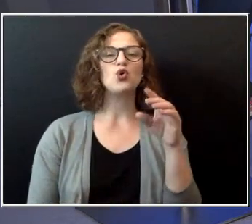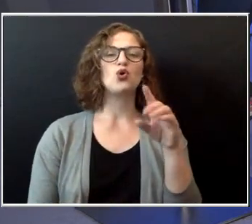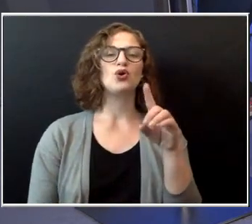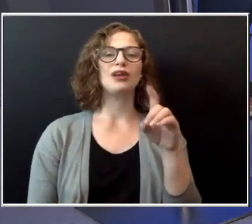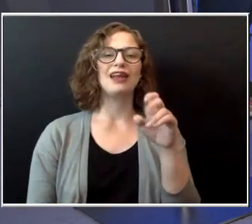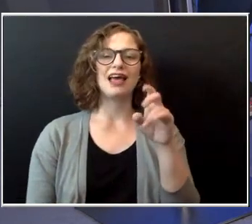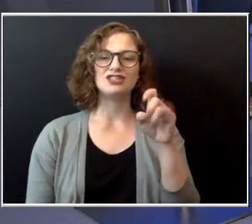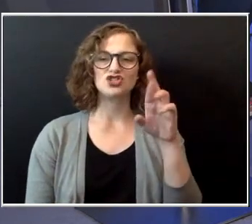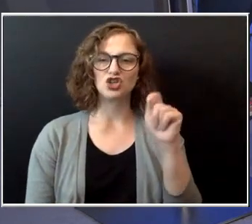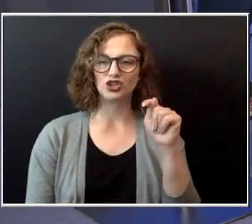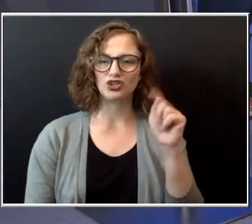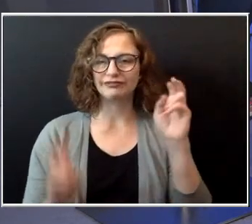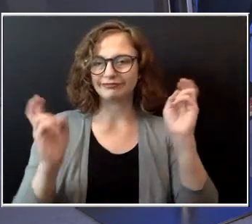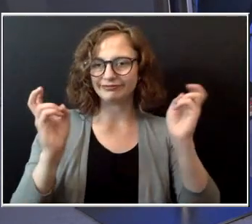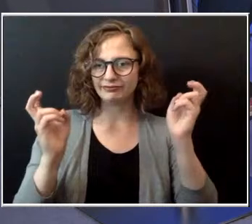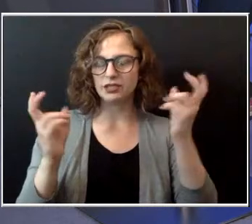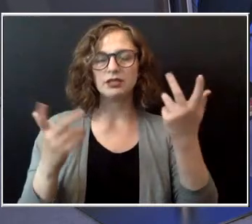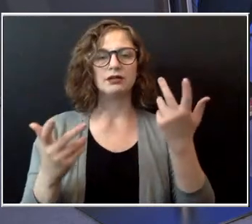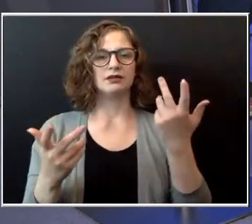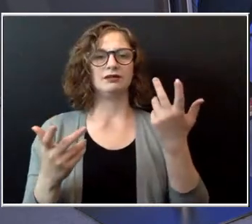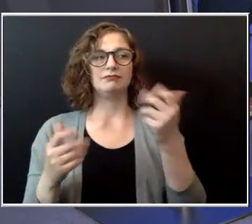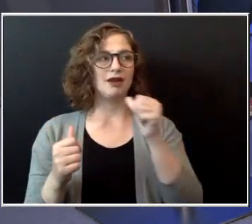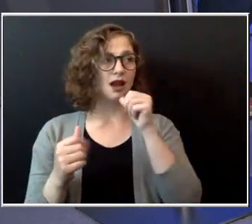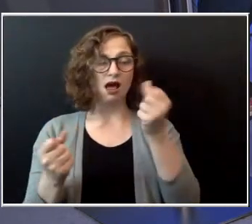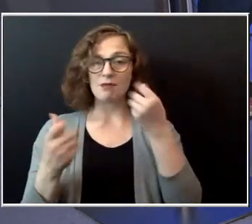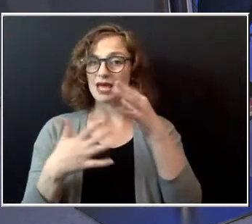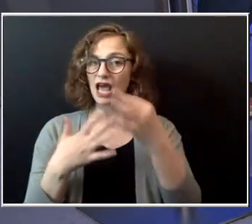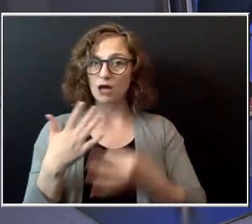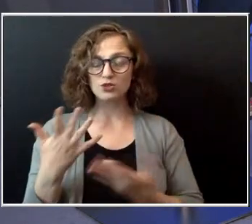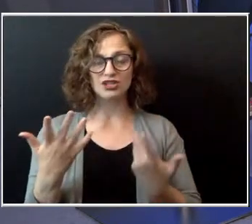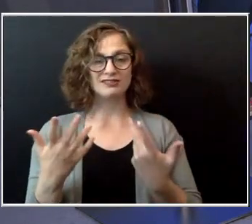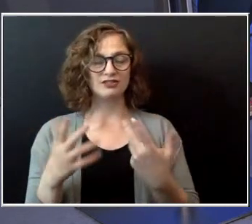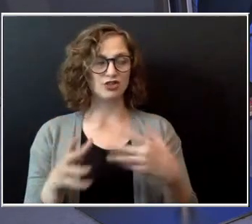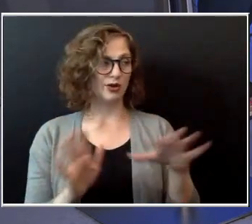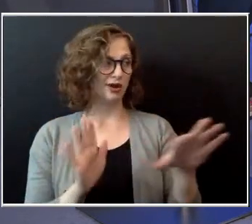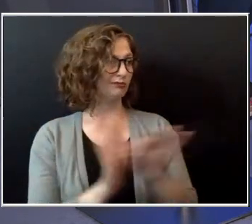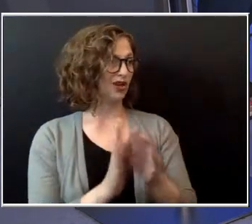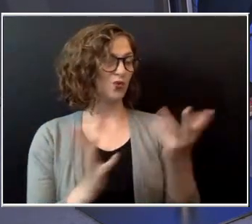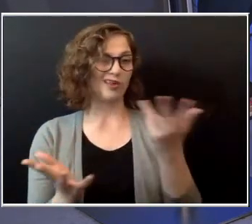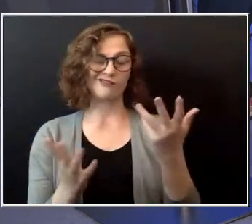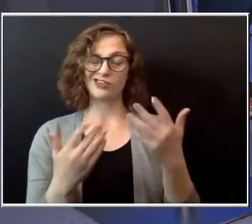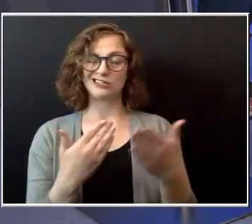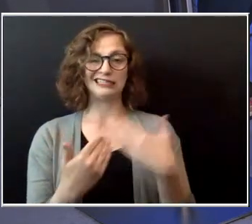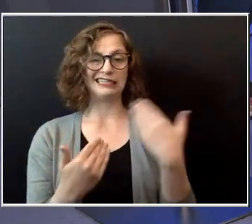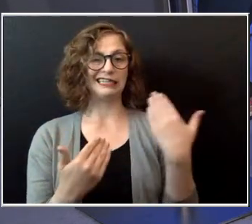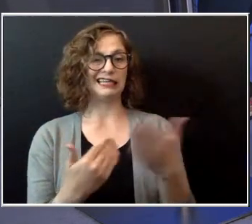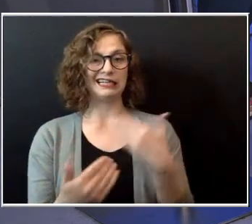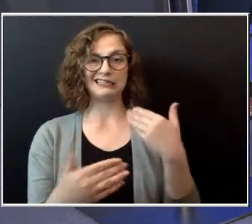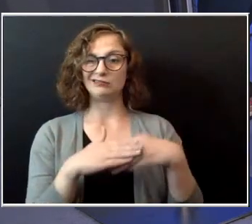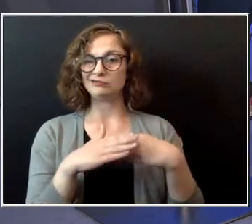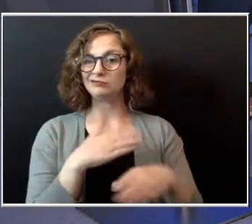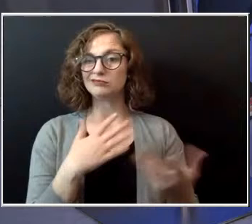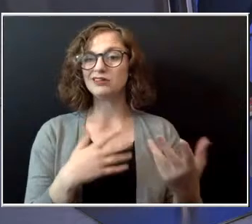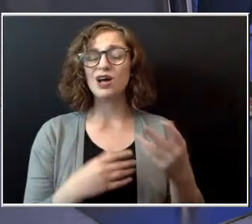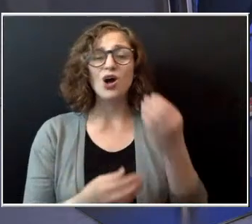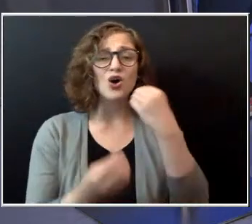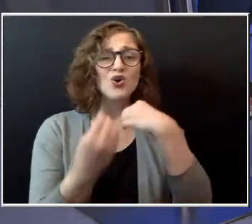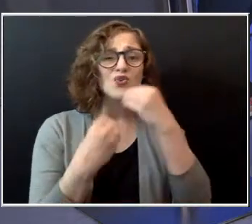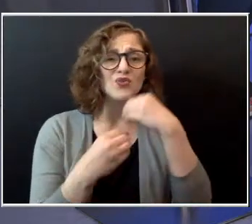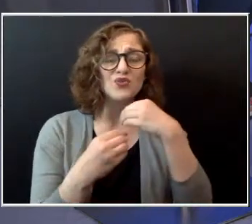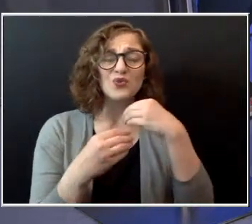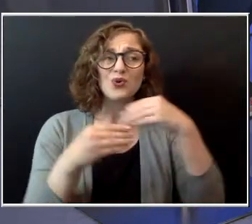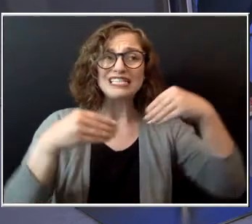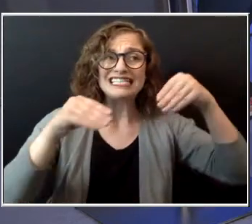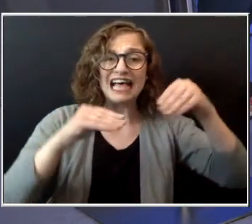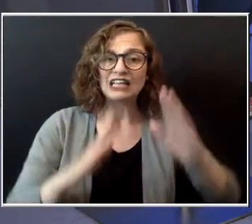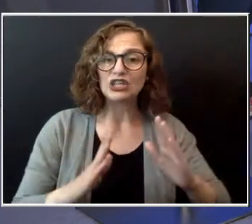and most accessible. The food service industry is pretty smart, man. They put foods that that stimulate those. I want to eat that potato chip. I want to eat